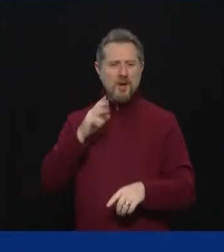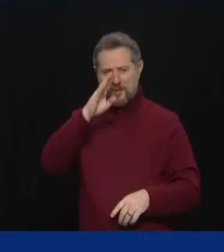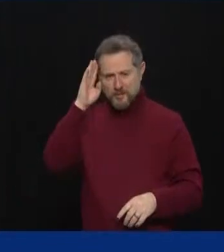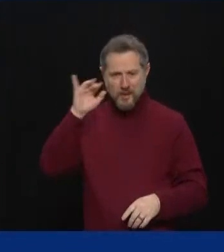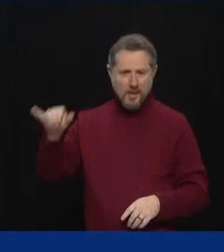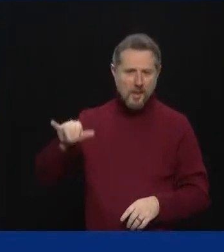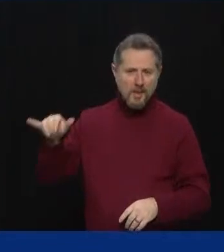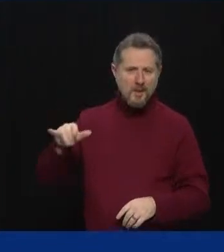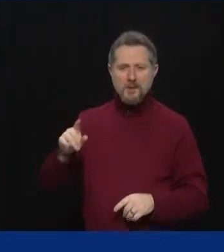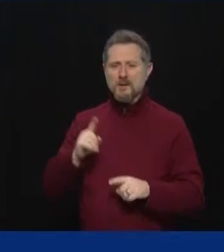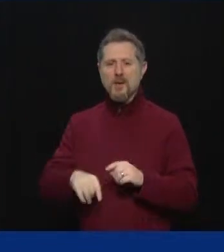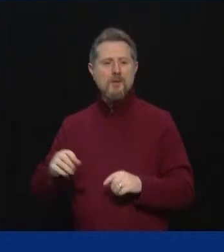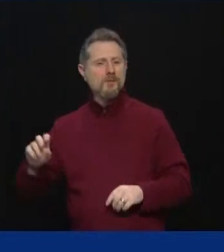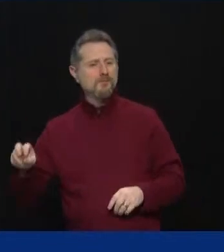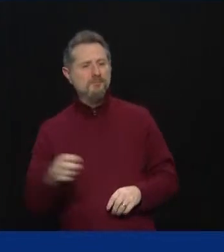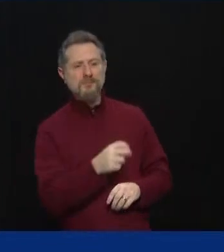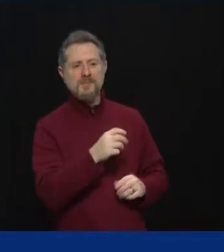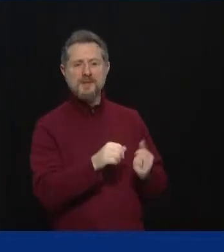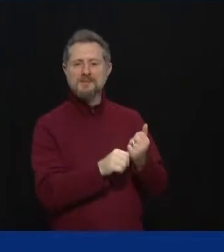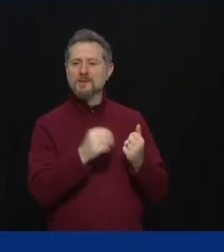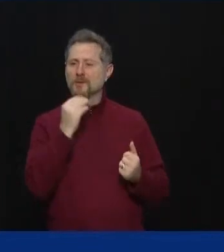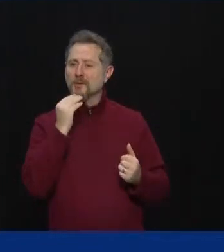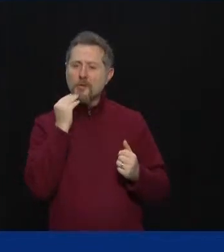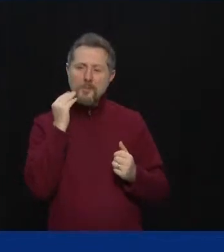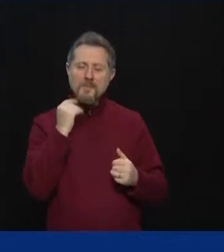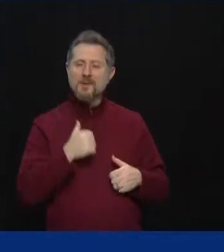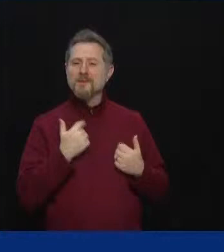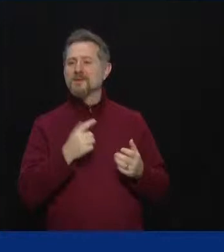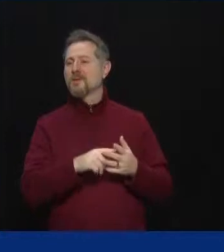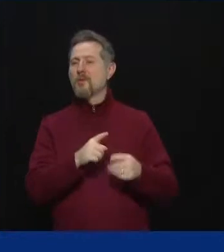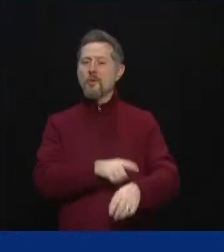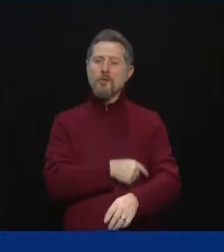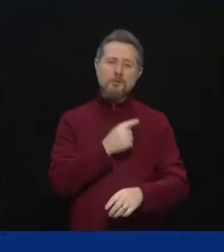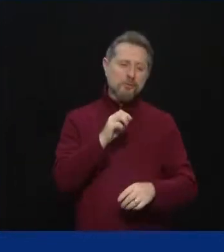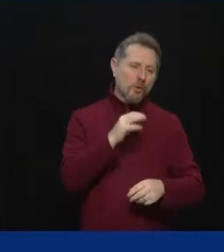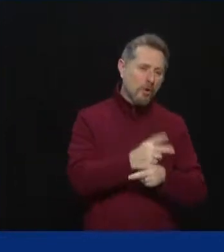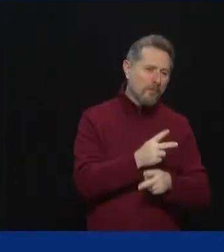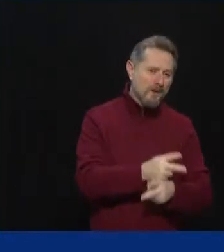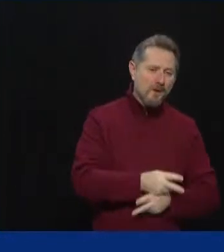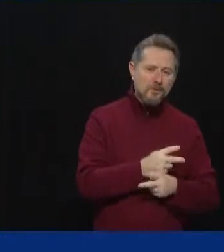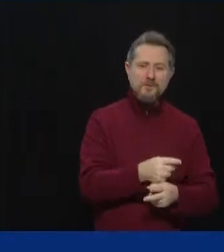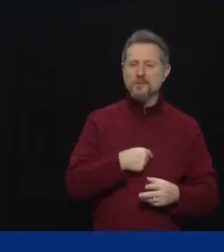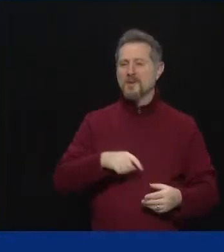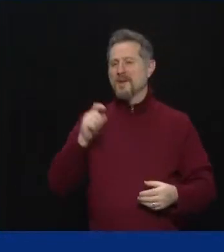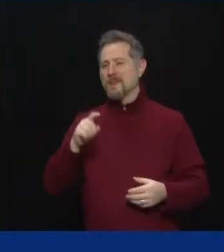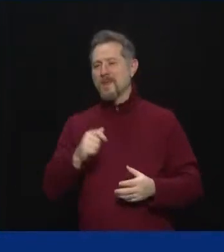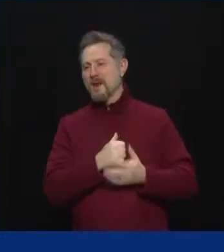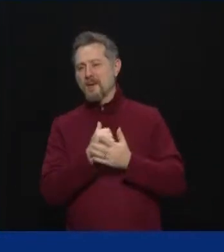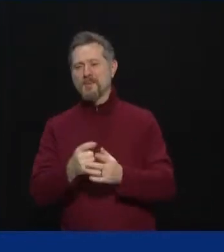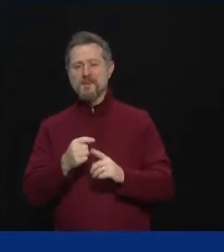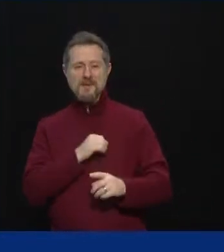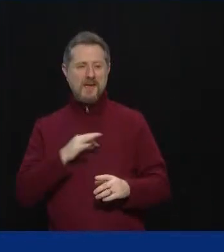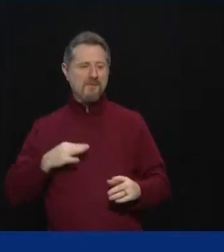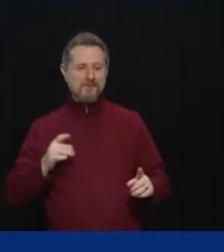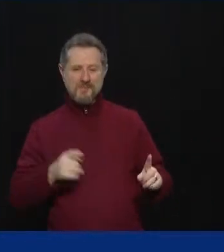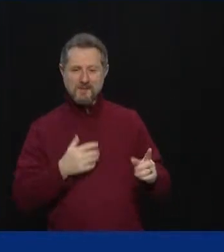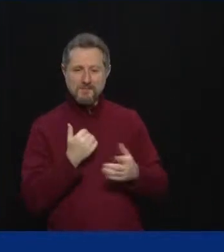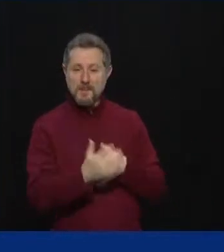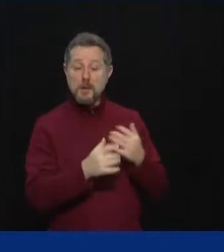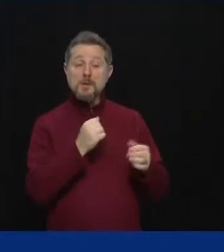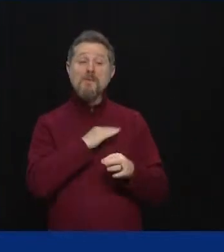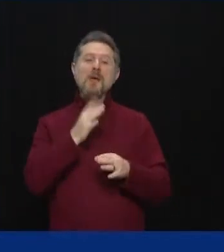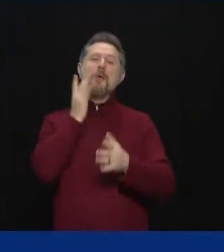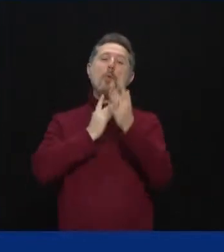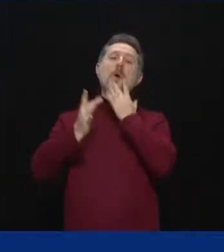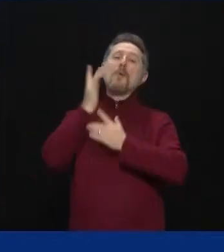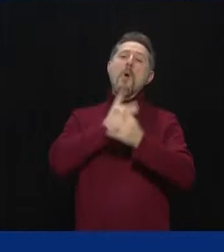to assisted living or long care programs or nursing homes. So we had to help with the staffing there because we have shortages throughout the